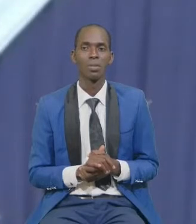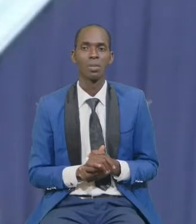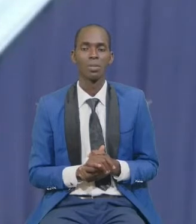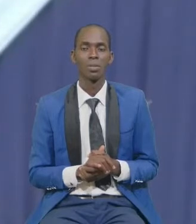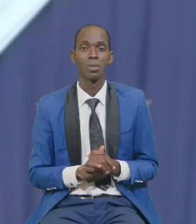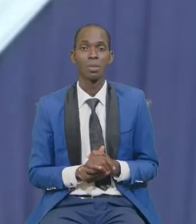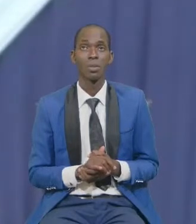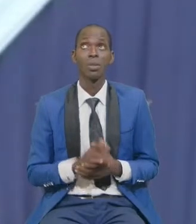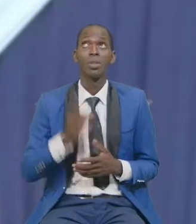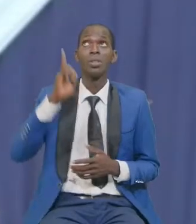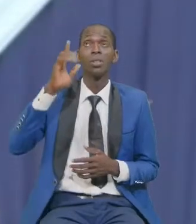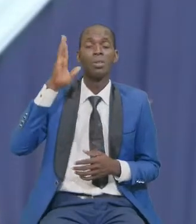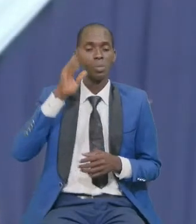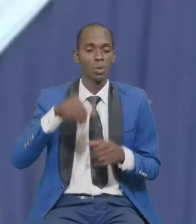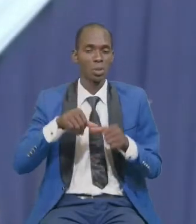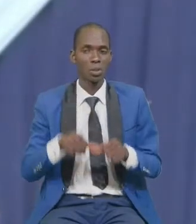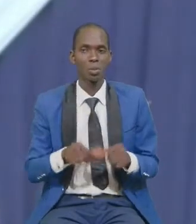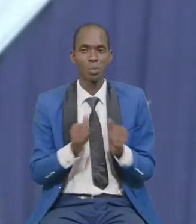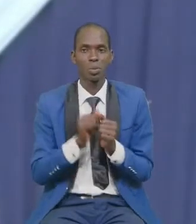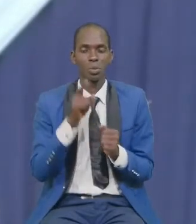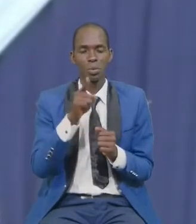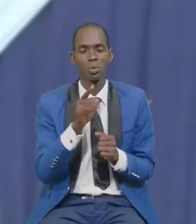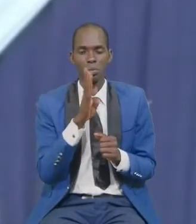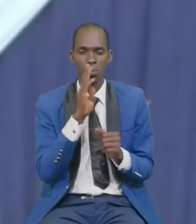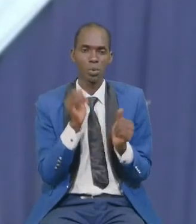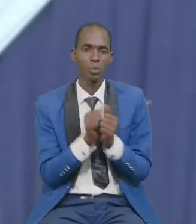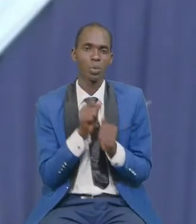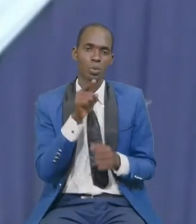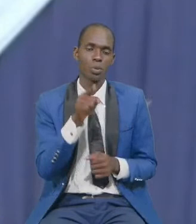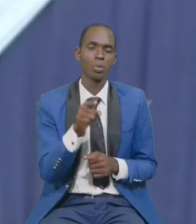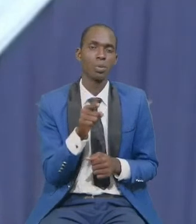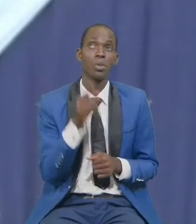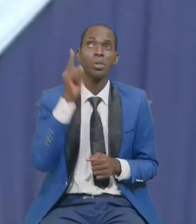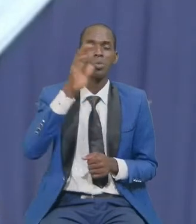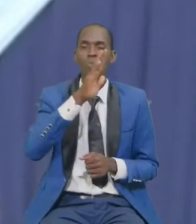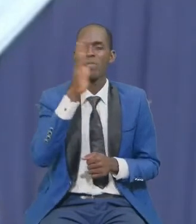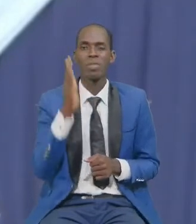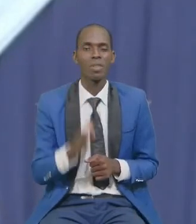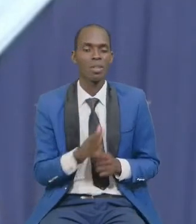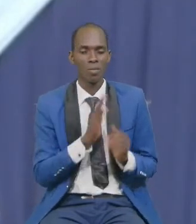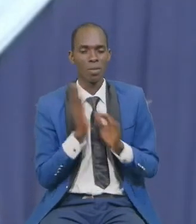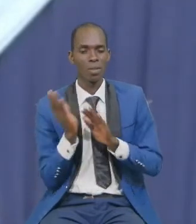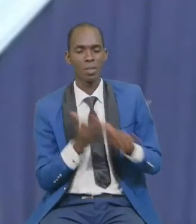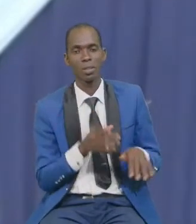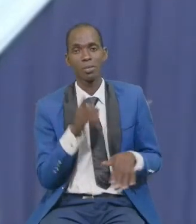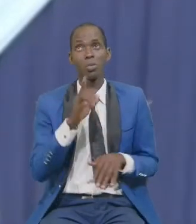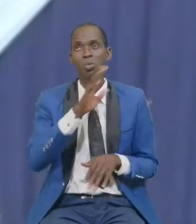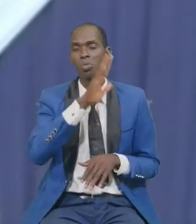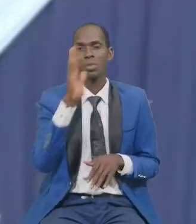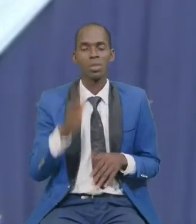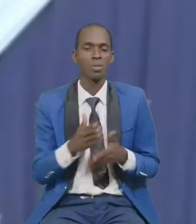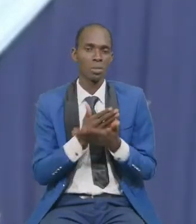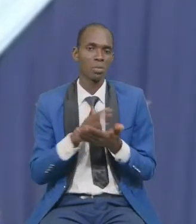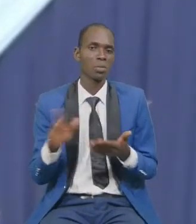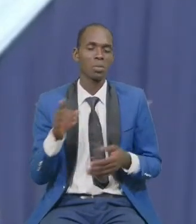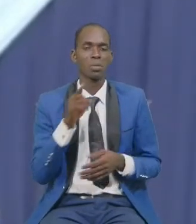He'll stay with you. He'll abide with you. He'll never leave you. He'll never forsake